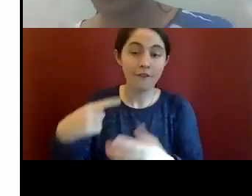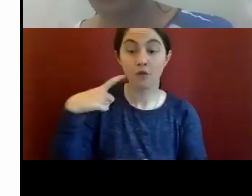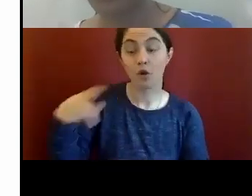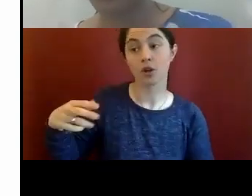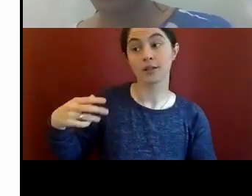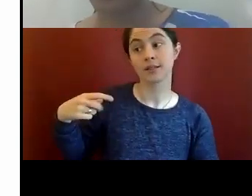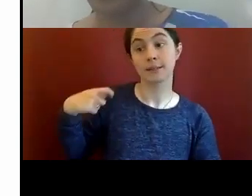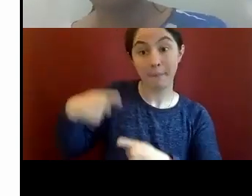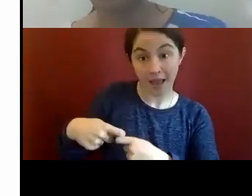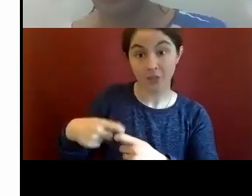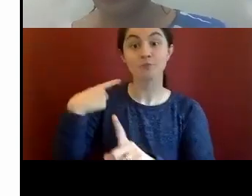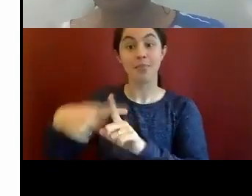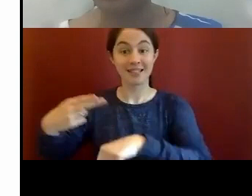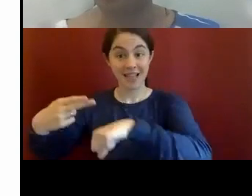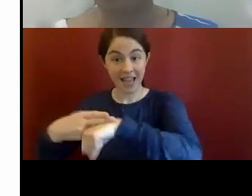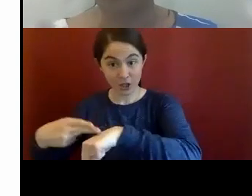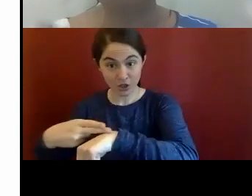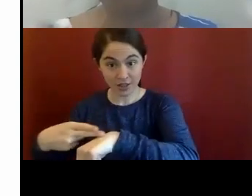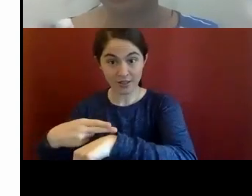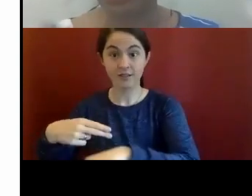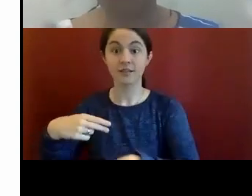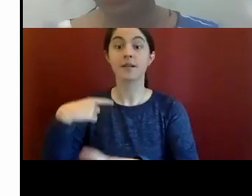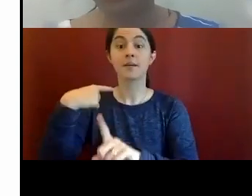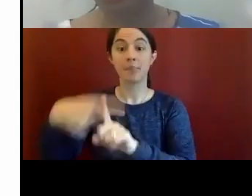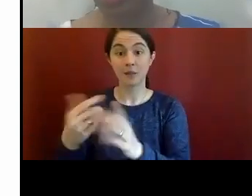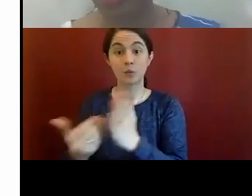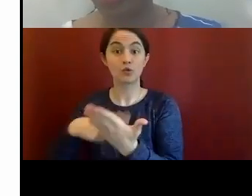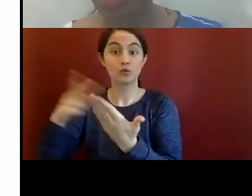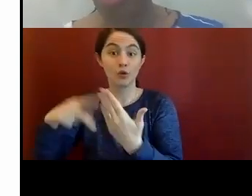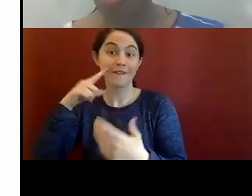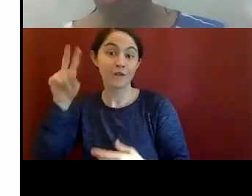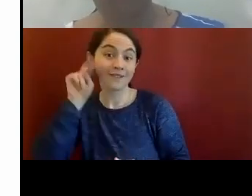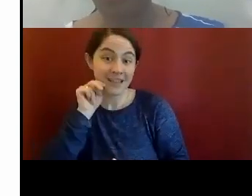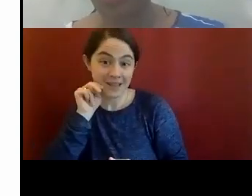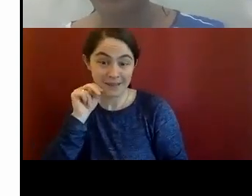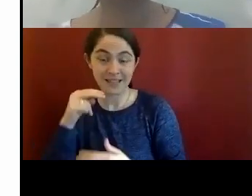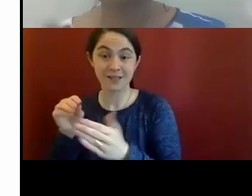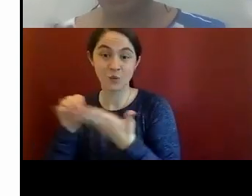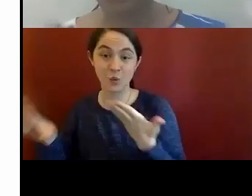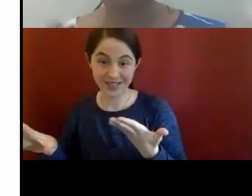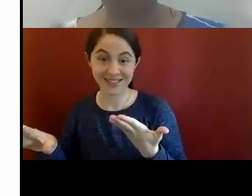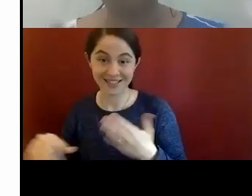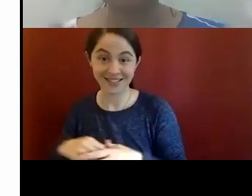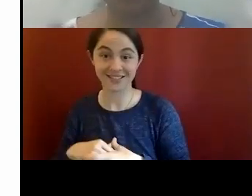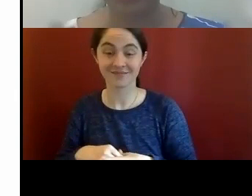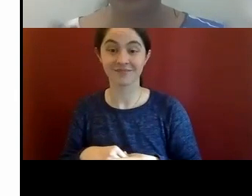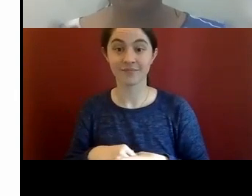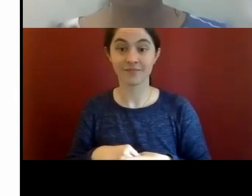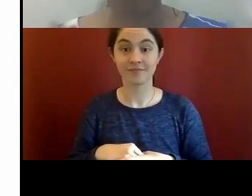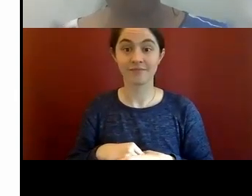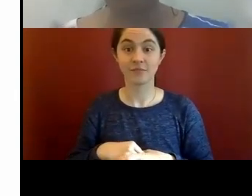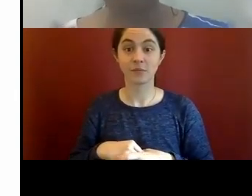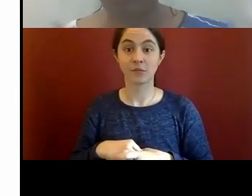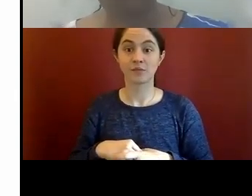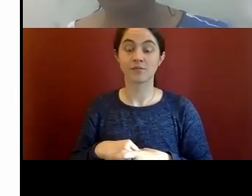Haitian students, as well as a new program for Vietnamese students. Our hope, as well as the Horace Mann,